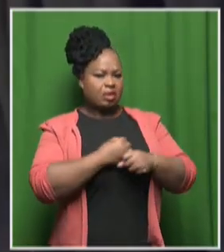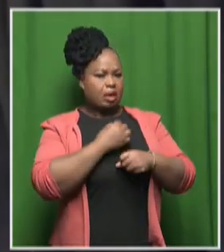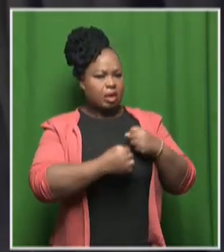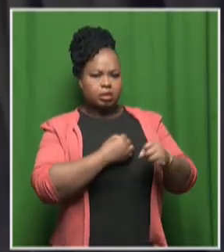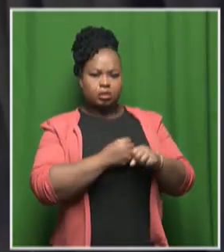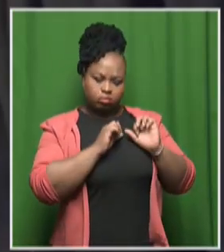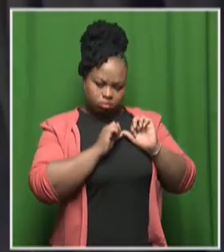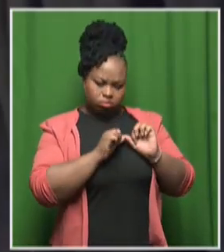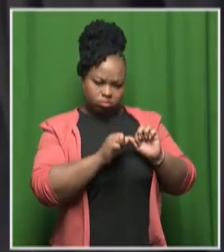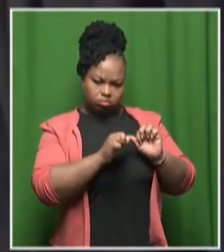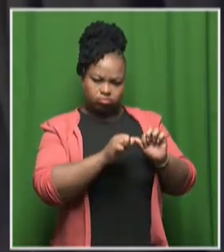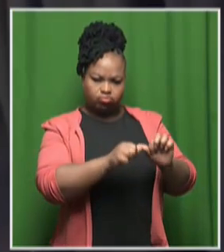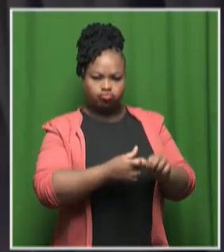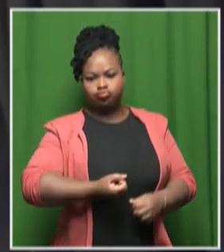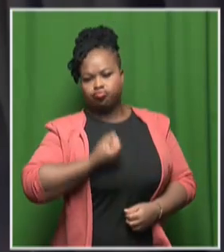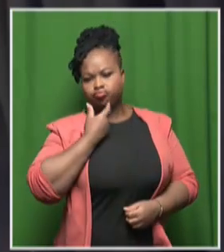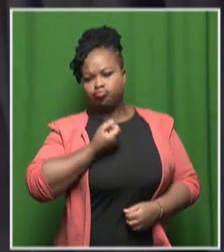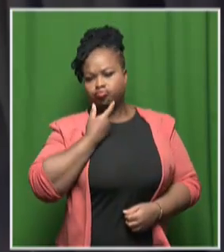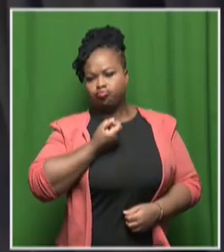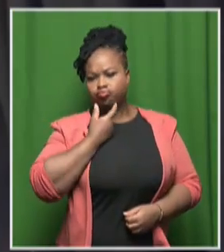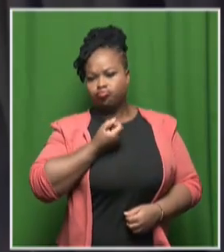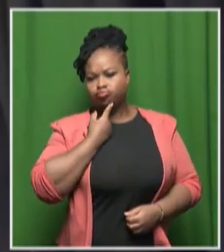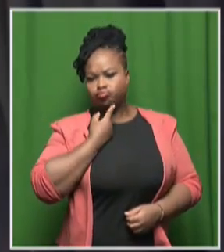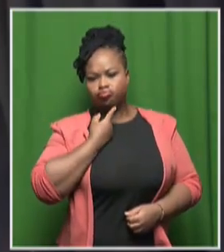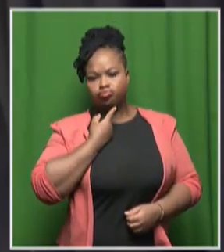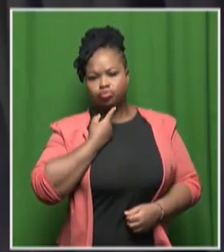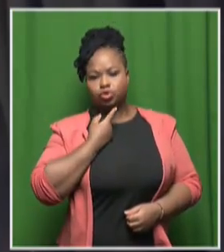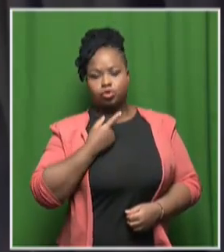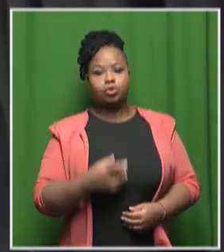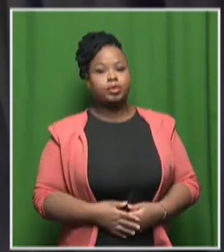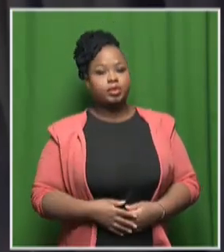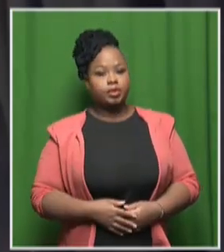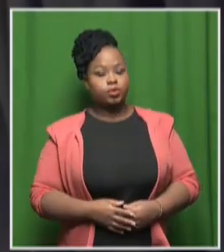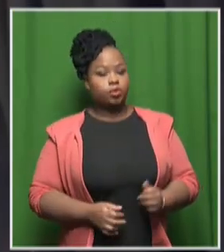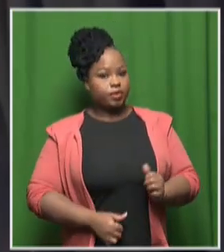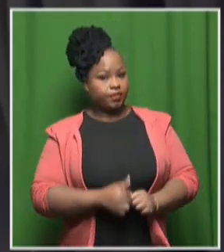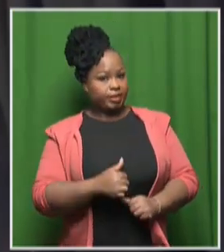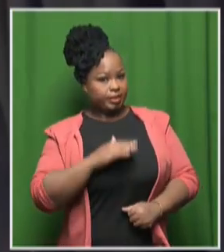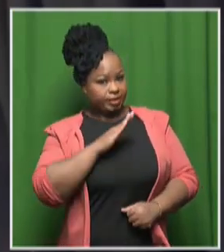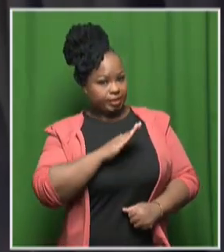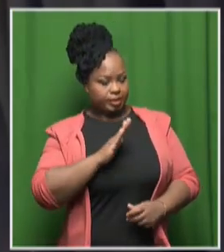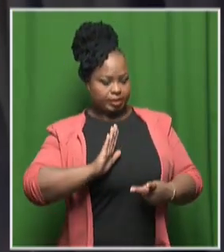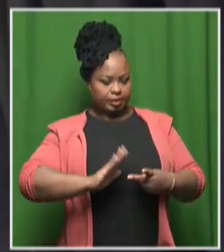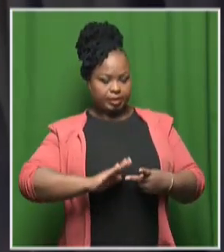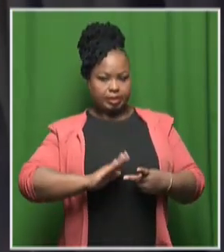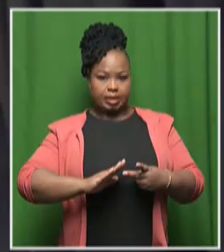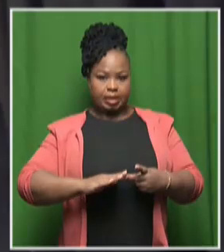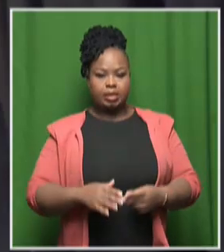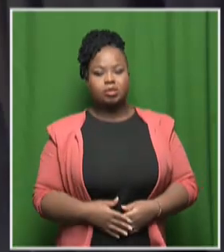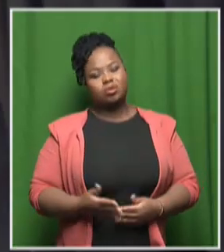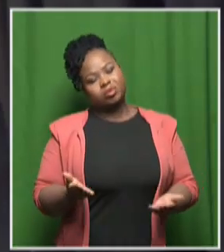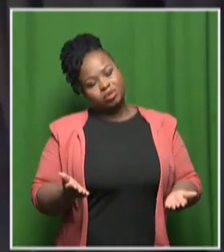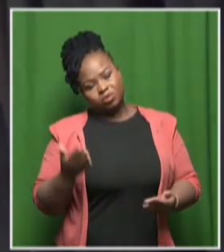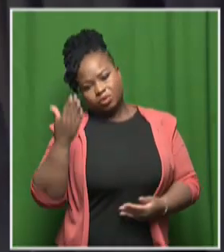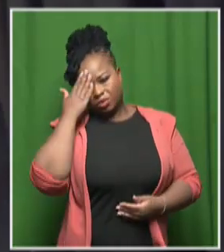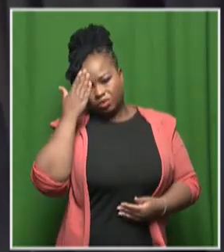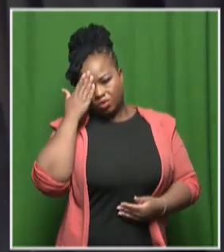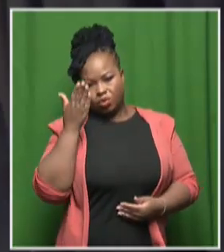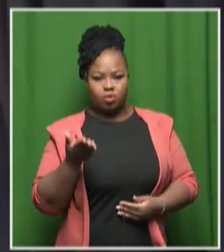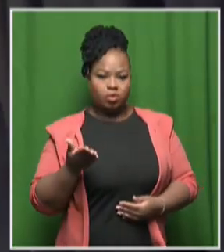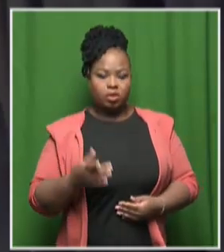been consistent, been taking their medication and being well. It's our first point of departure. The second point is that we obviously are aware that